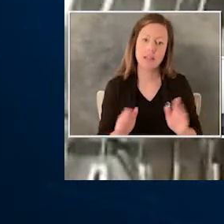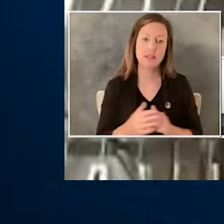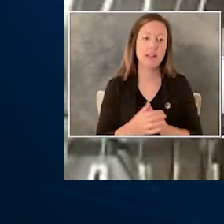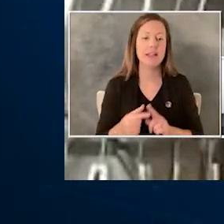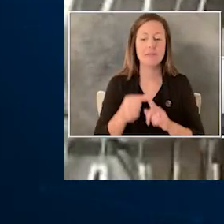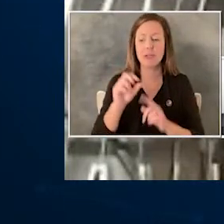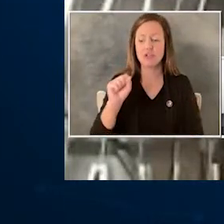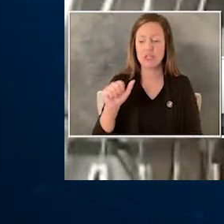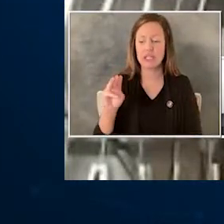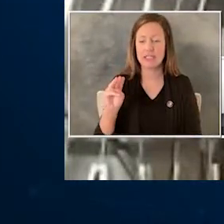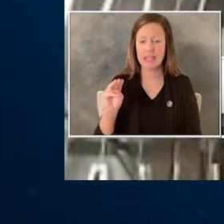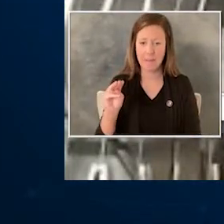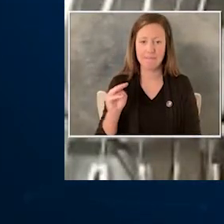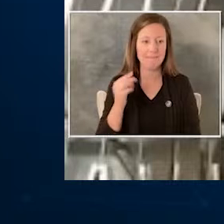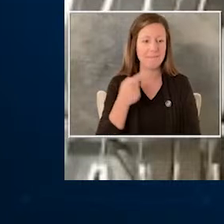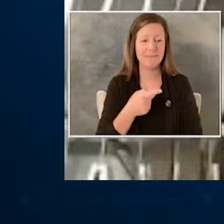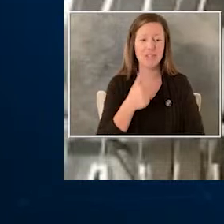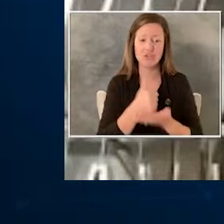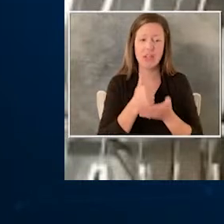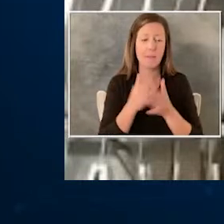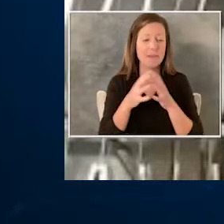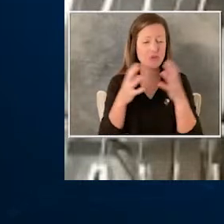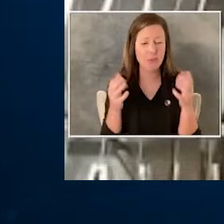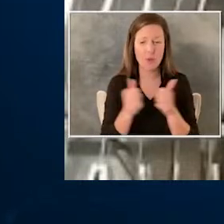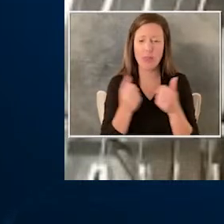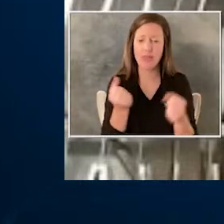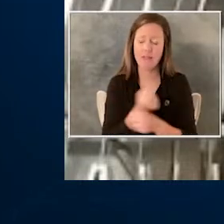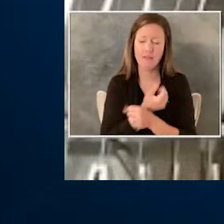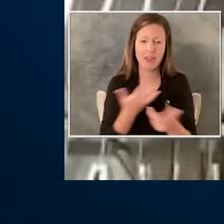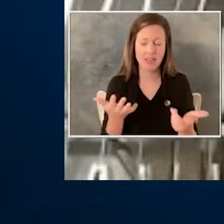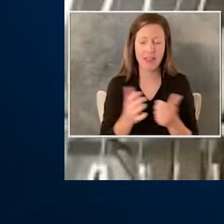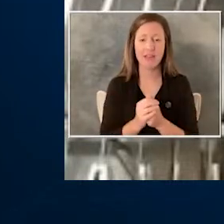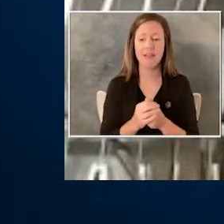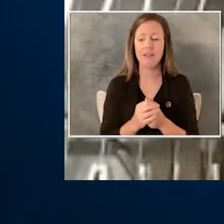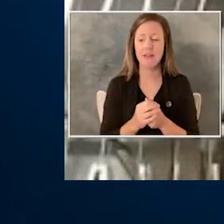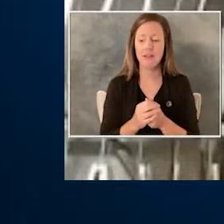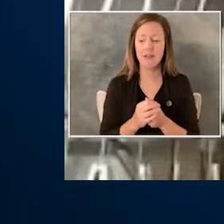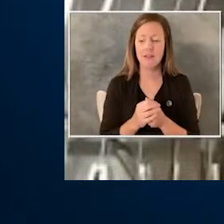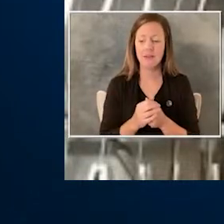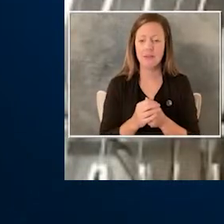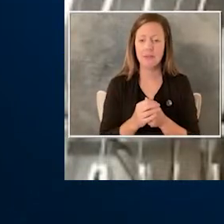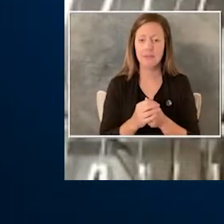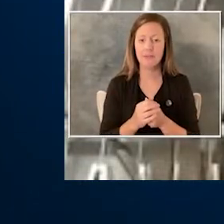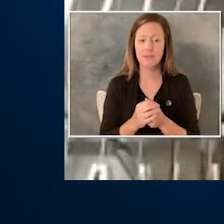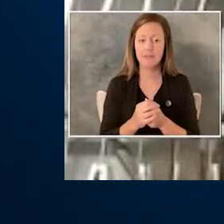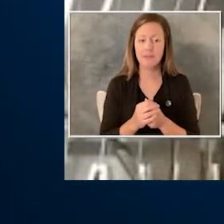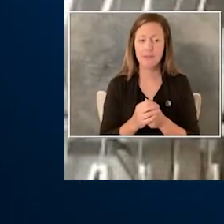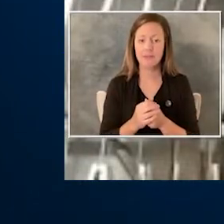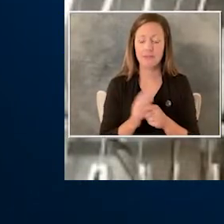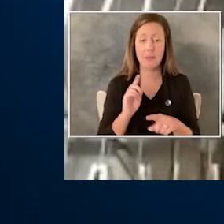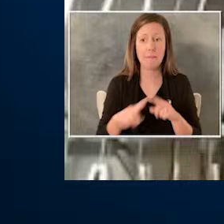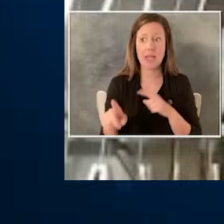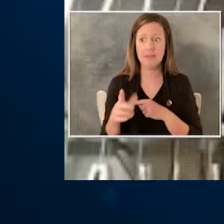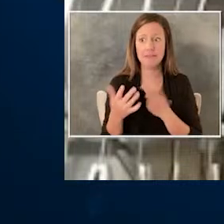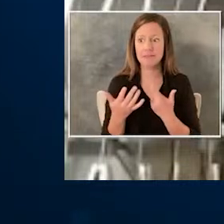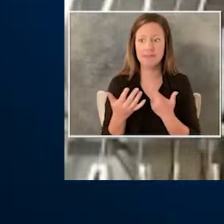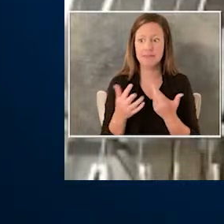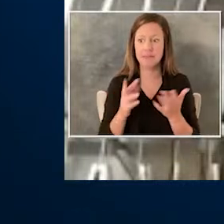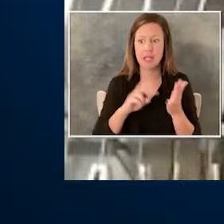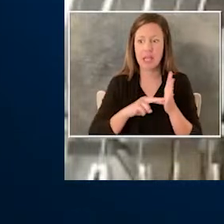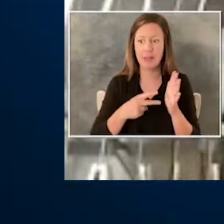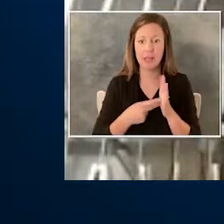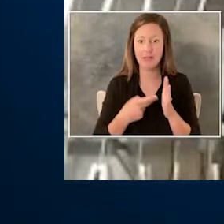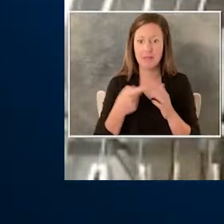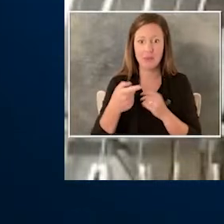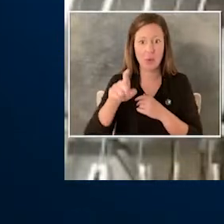She helped so much through everything. But I mean, you gotta think outside of how many